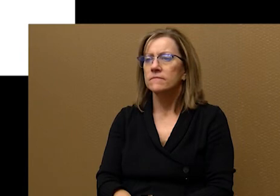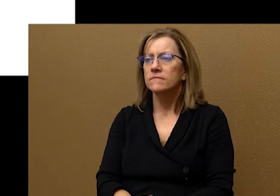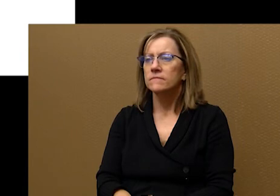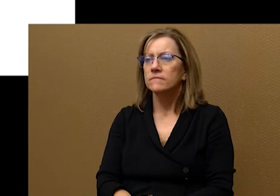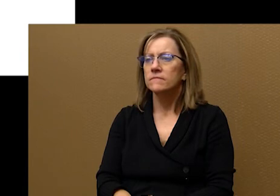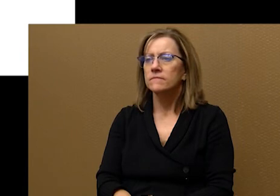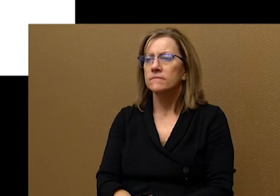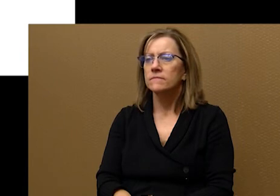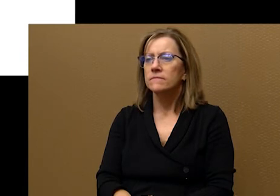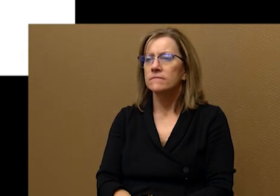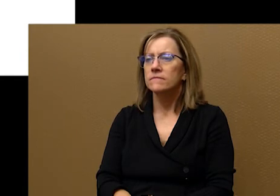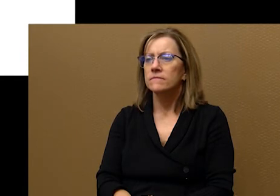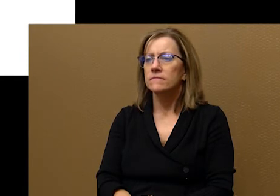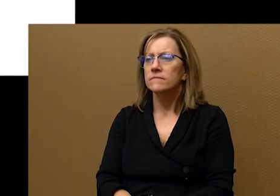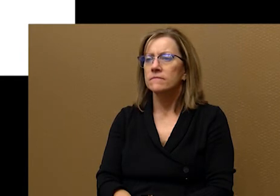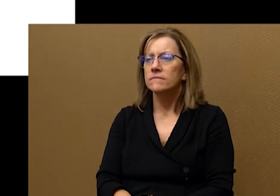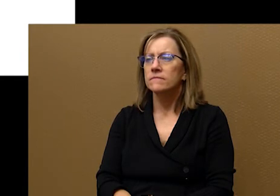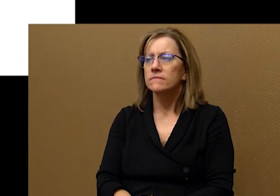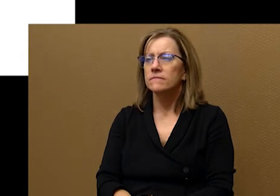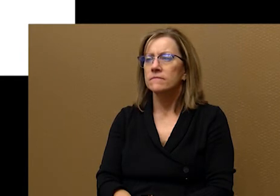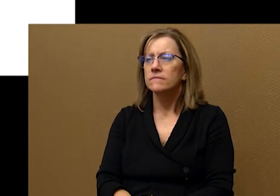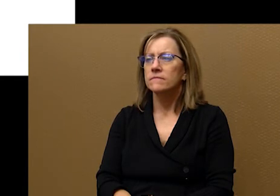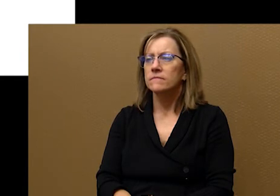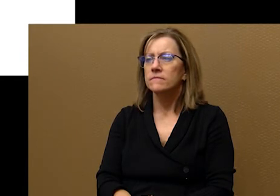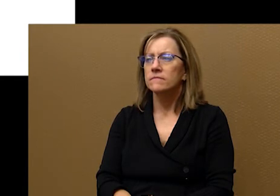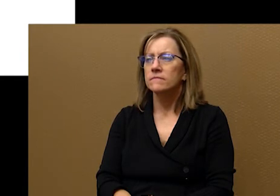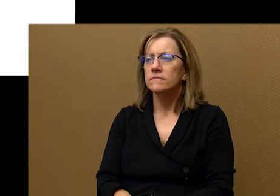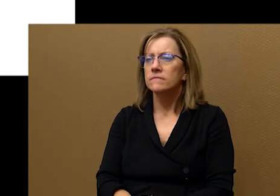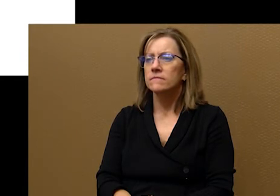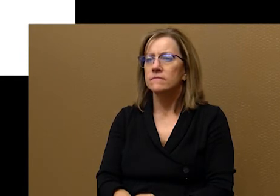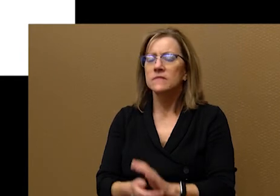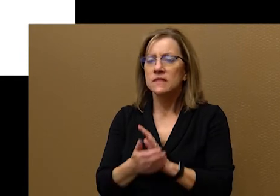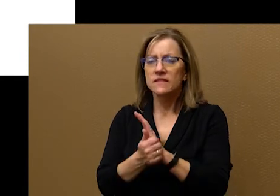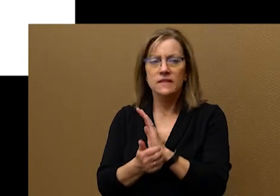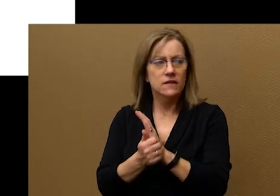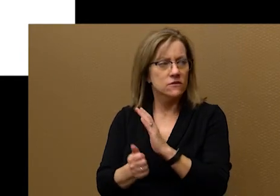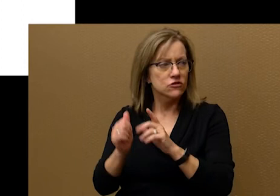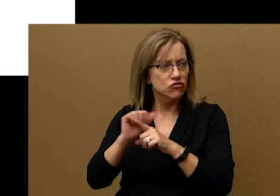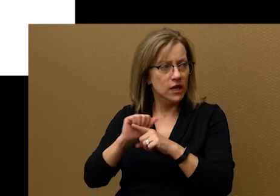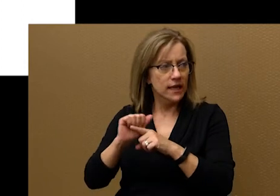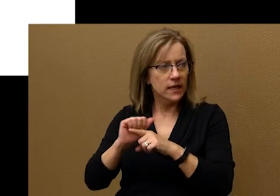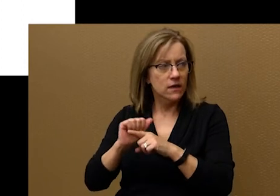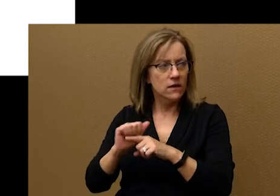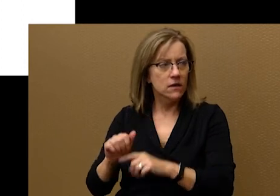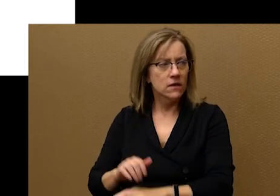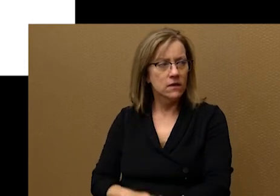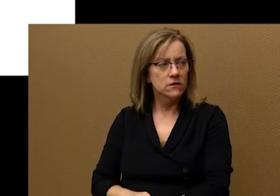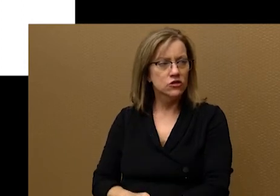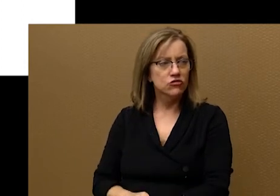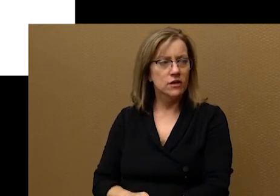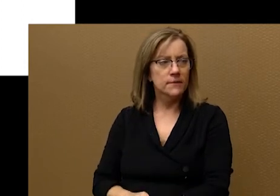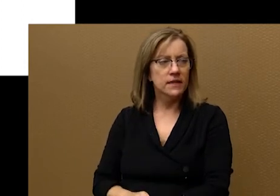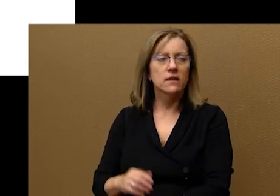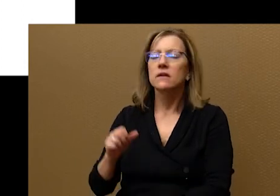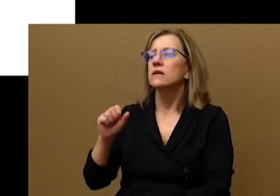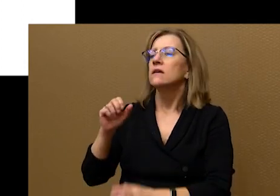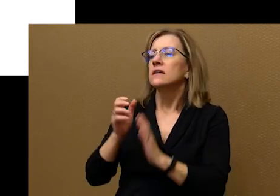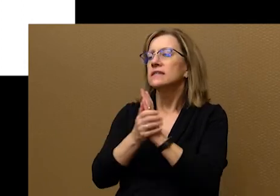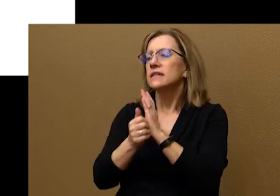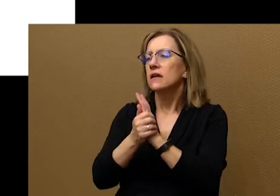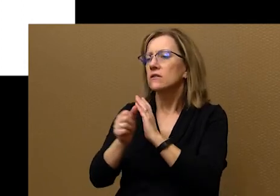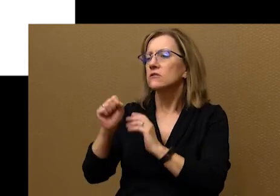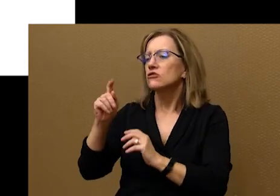So also an approach called skill training, skill streaming. Again, get a hold of the book. Maybe